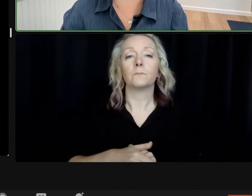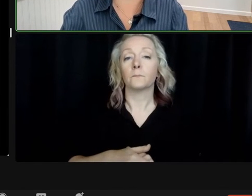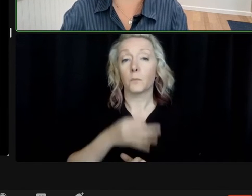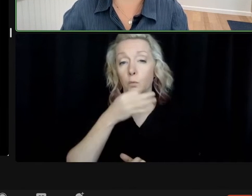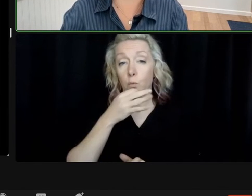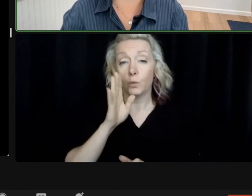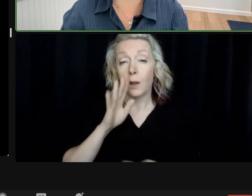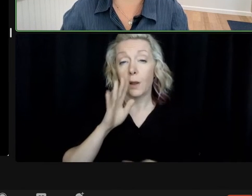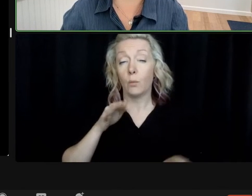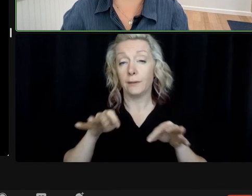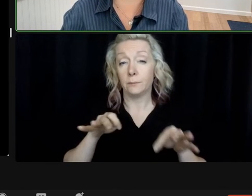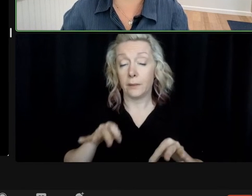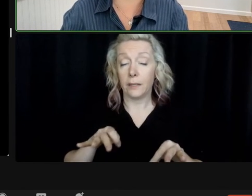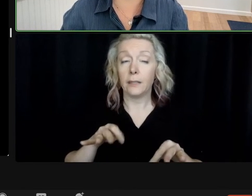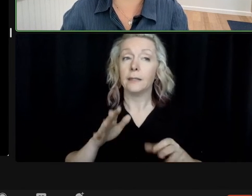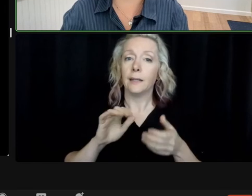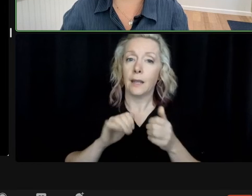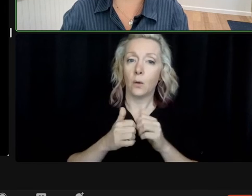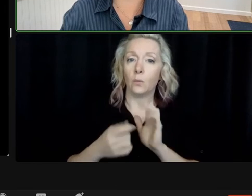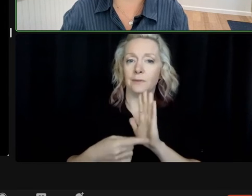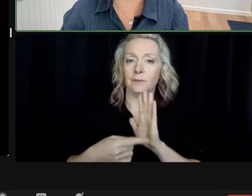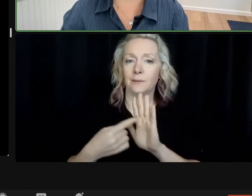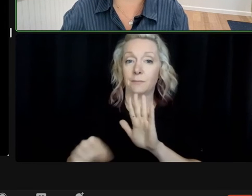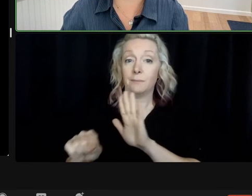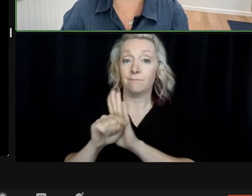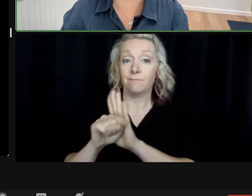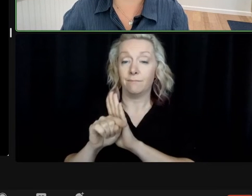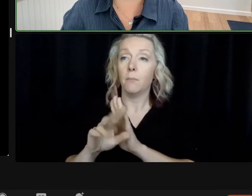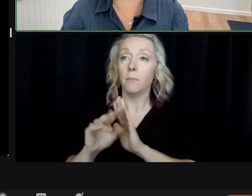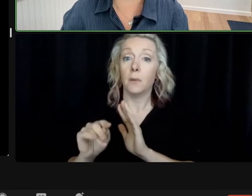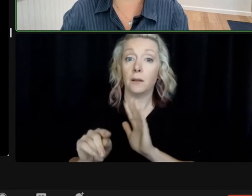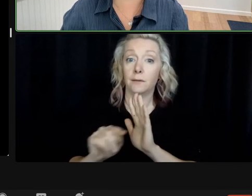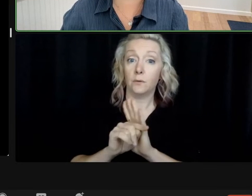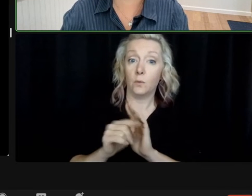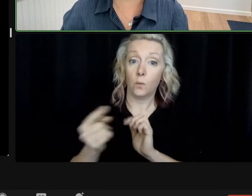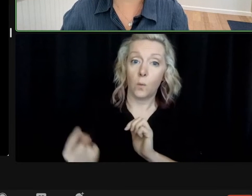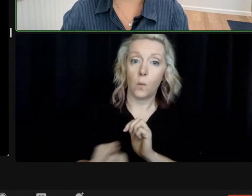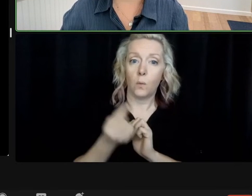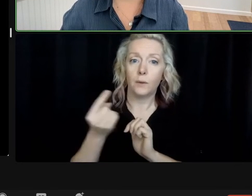I think it can go wrong. Okay, so I think I'll answer that as you in the next couple slides.